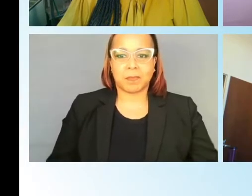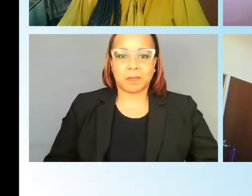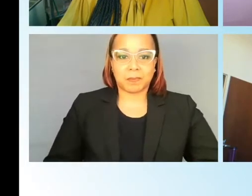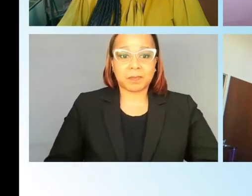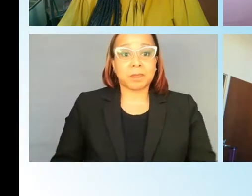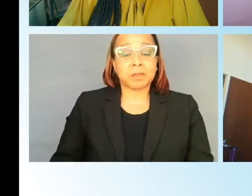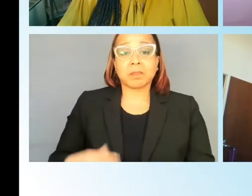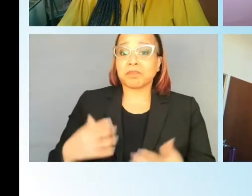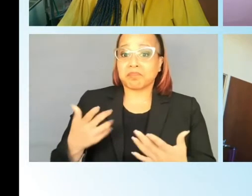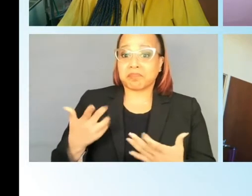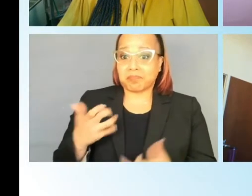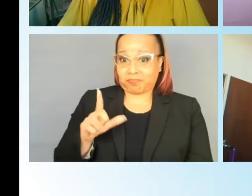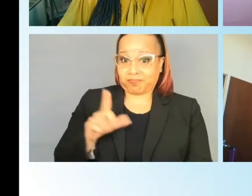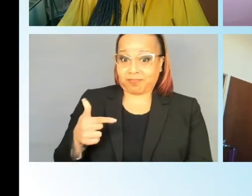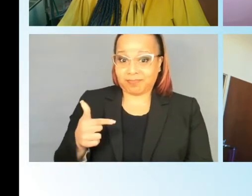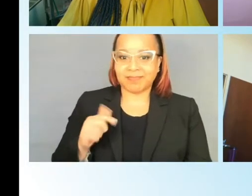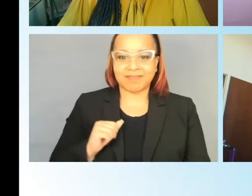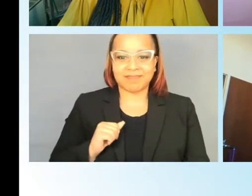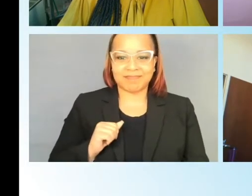Sharif, you want to go next?